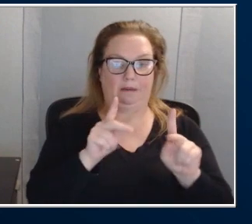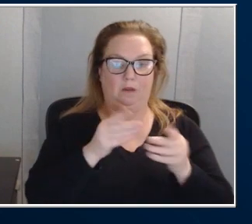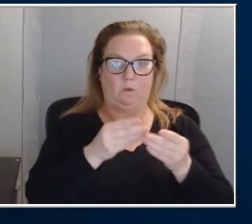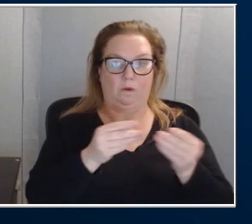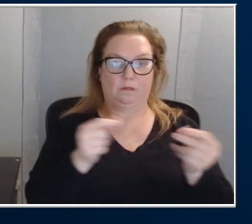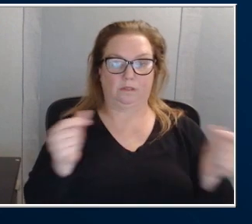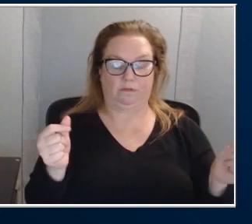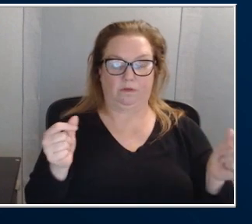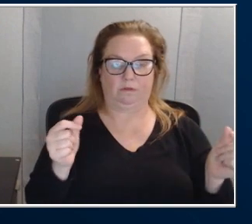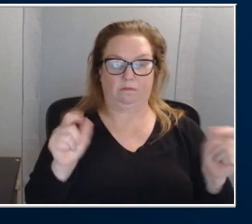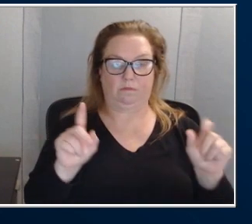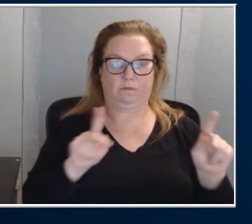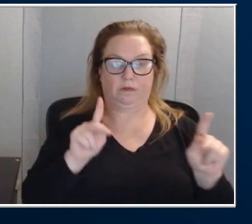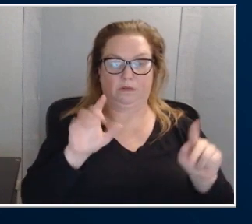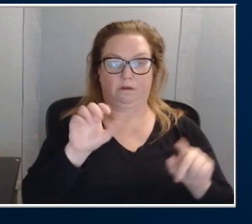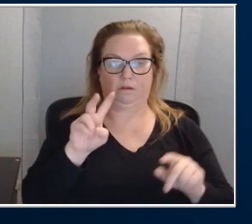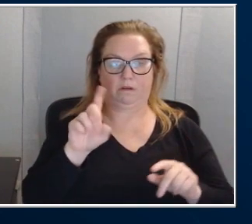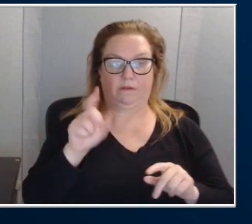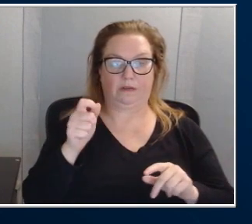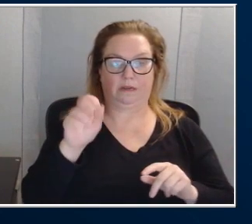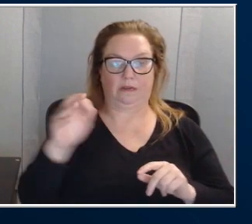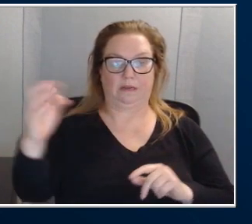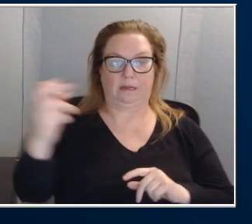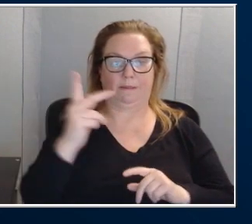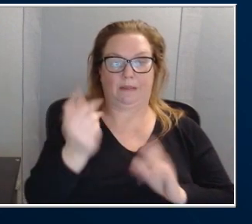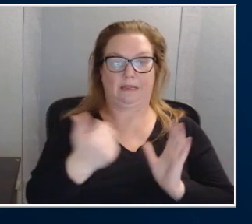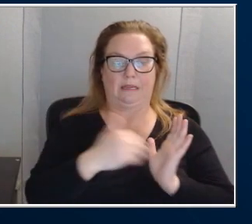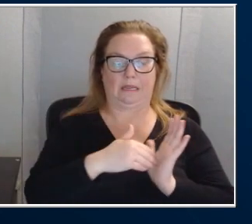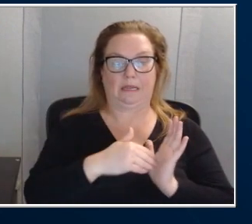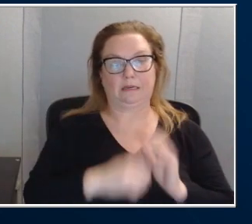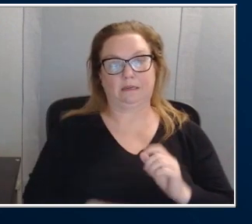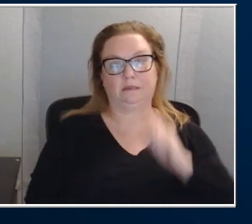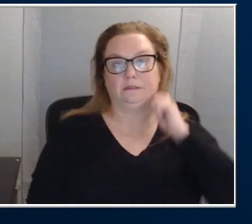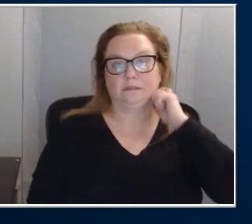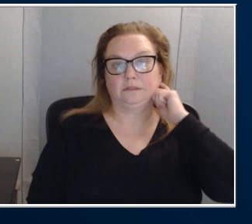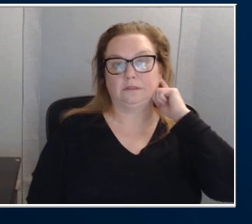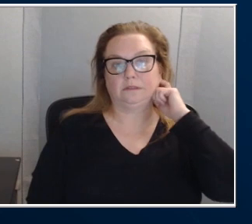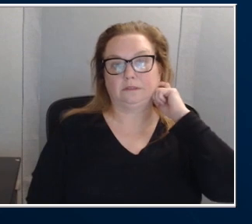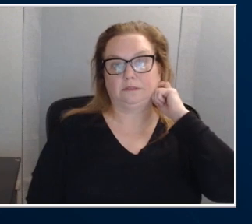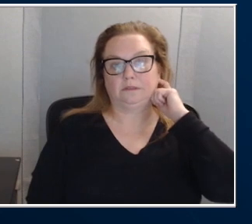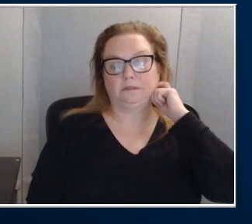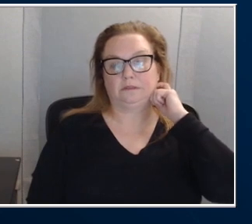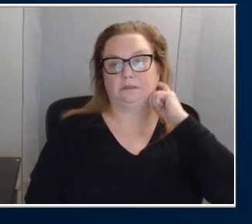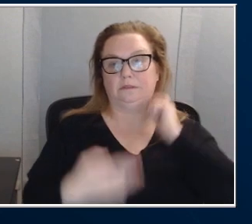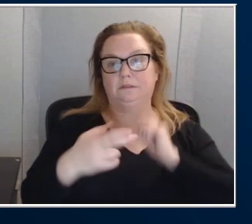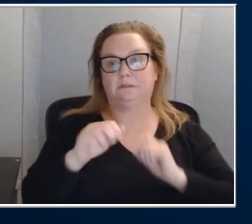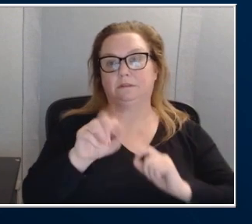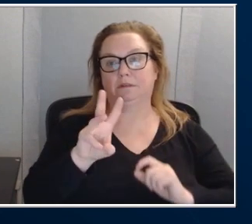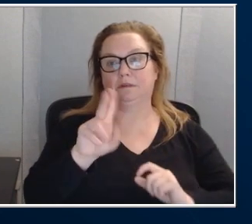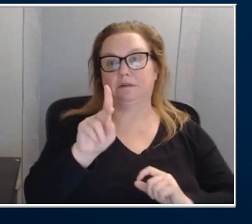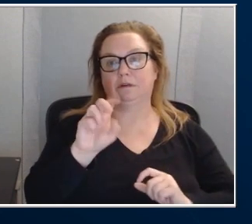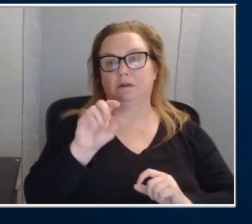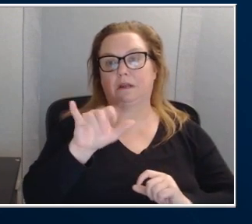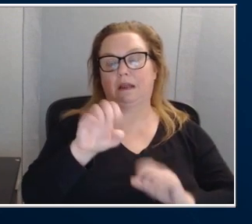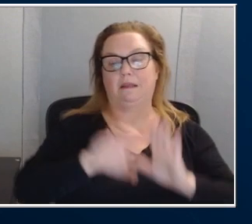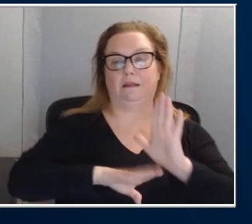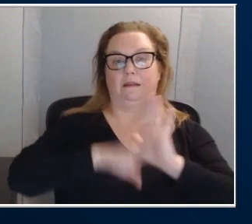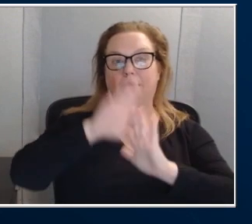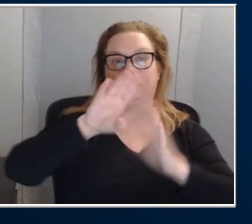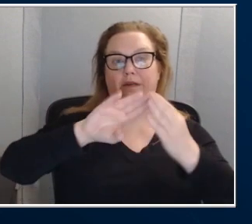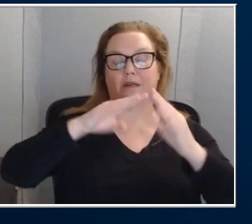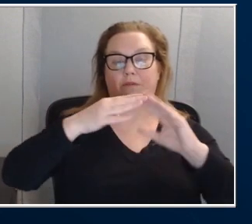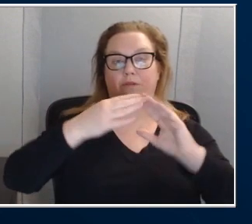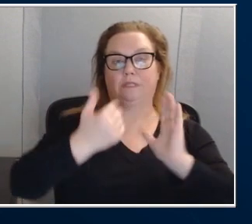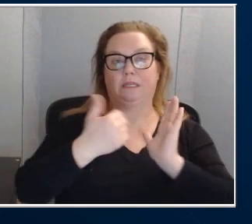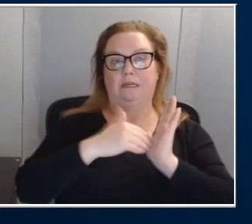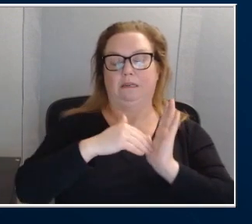it allow then COVID-19 to come back again in some form? Okay. The surge, the rise and the fall of it, I don't think